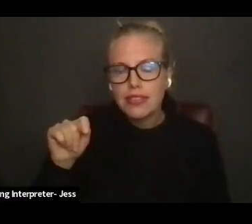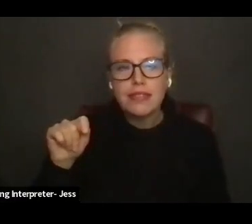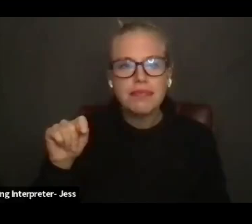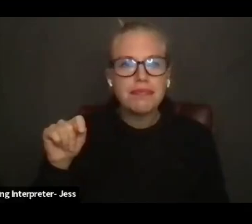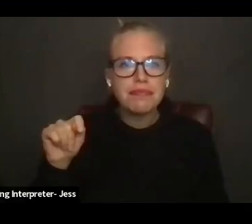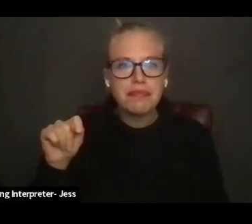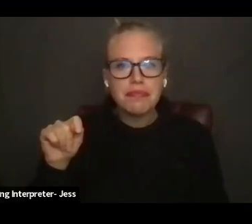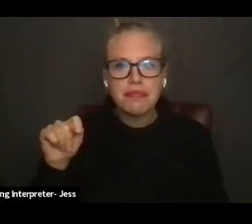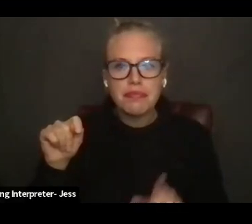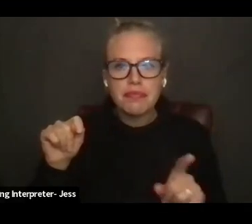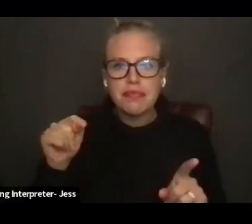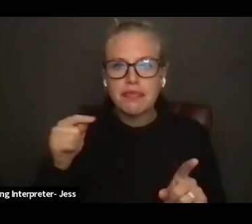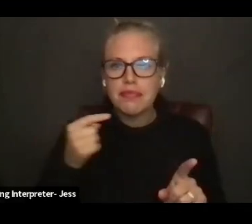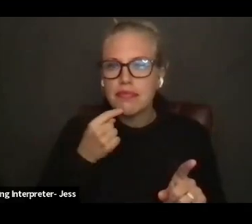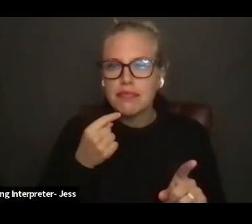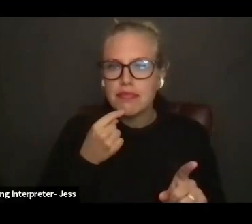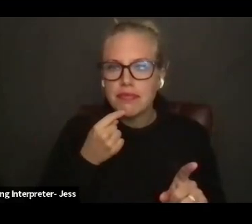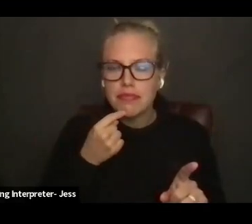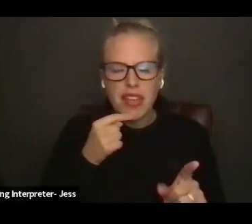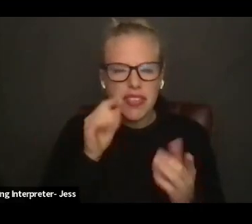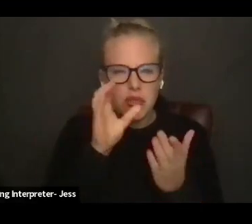says.